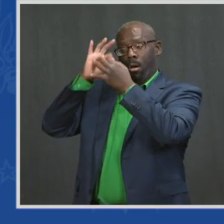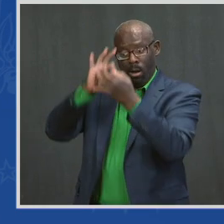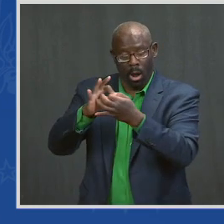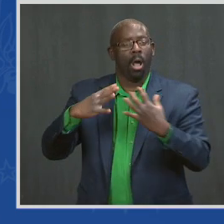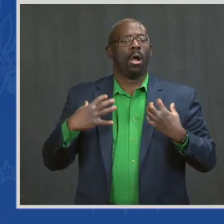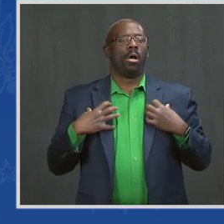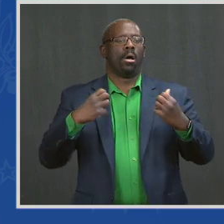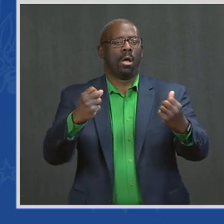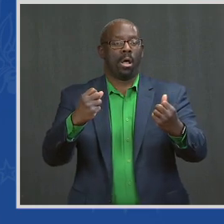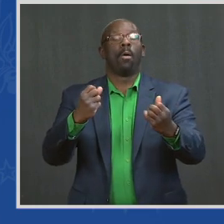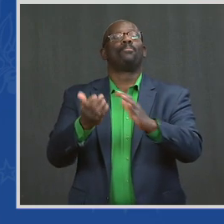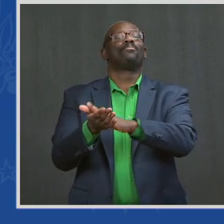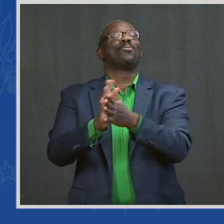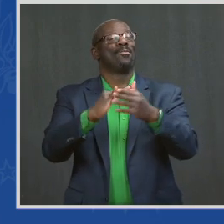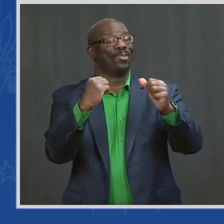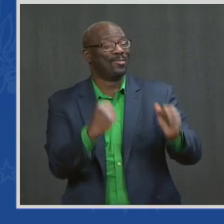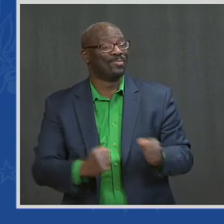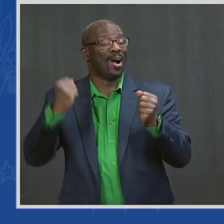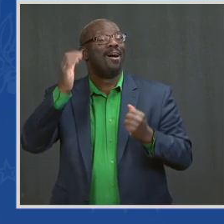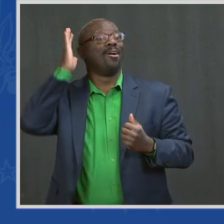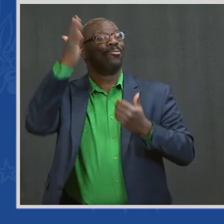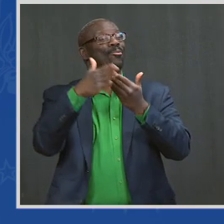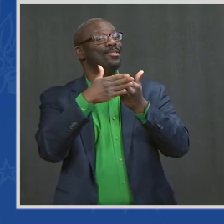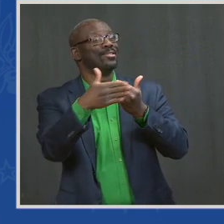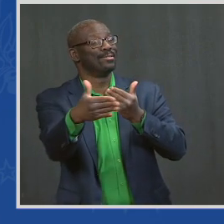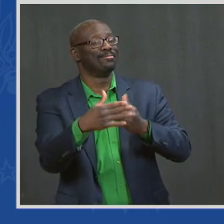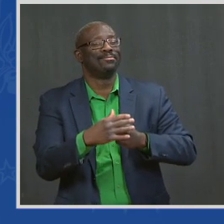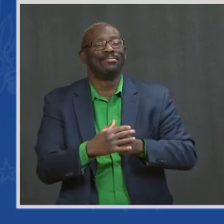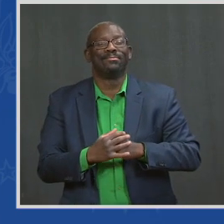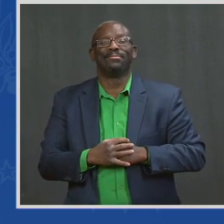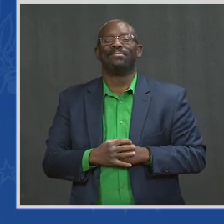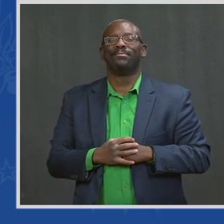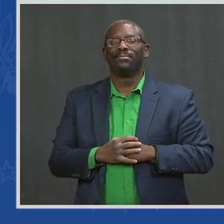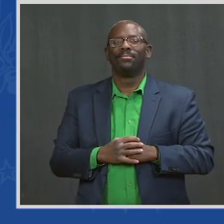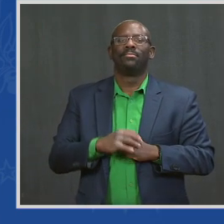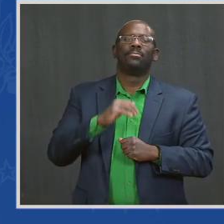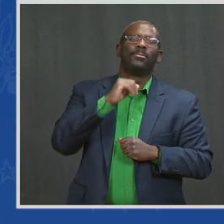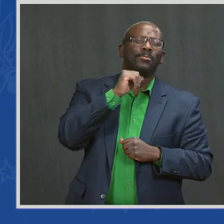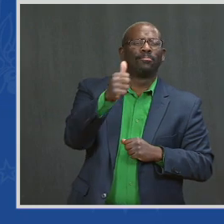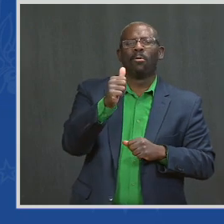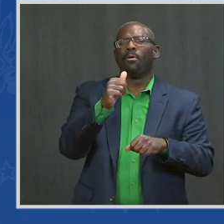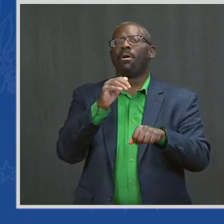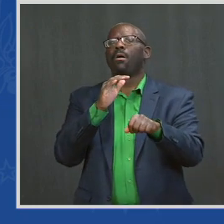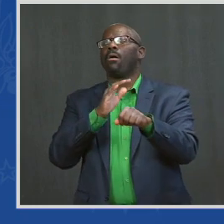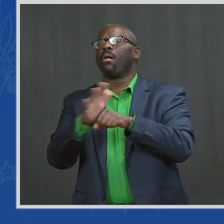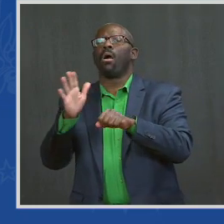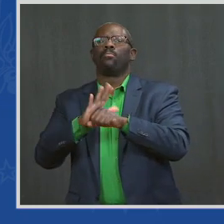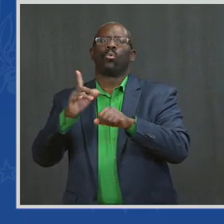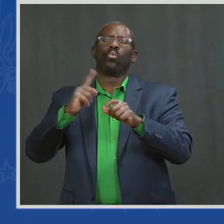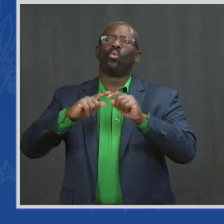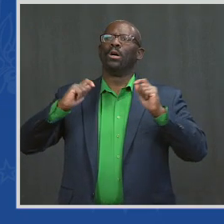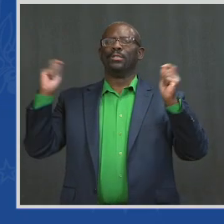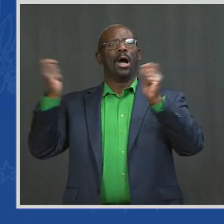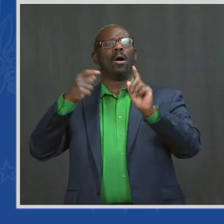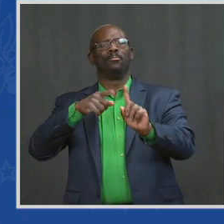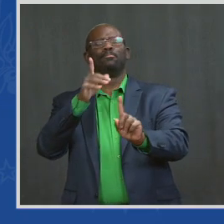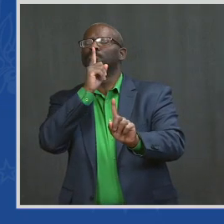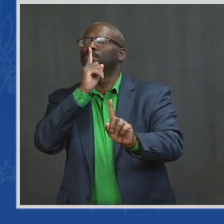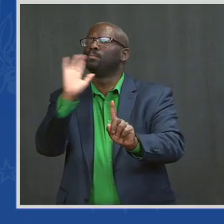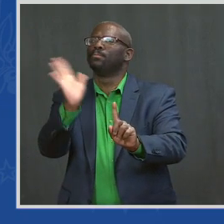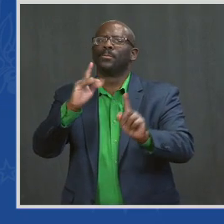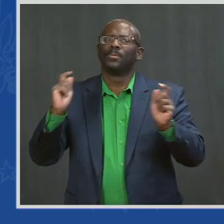truth is, it's not simply not enough just to commemorate Juneteenth. After